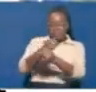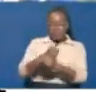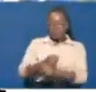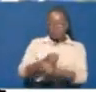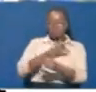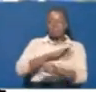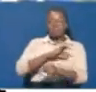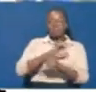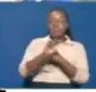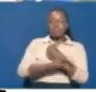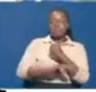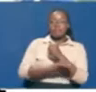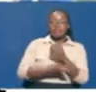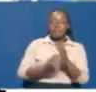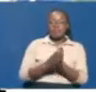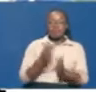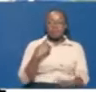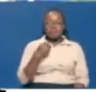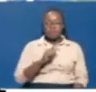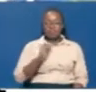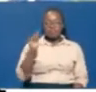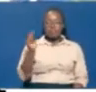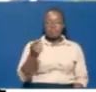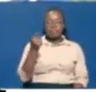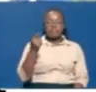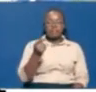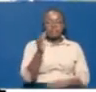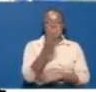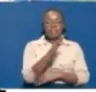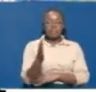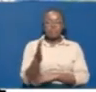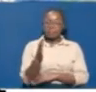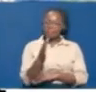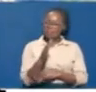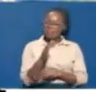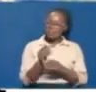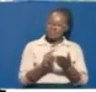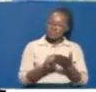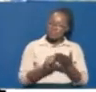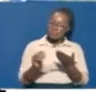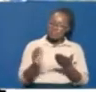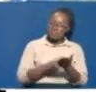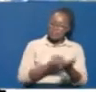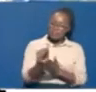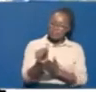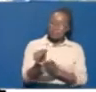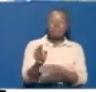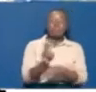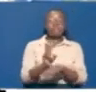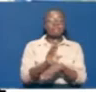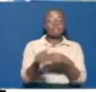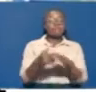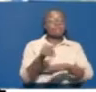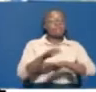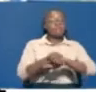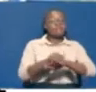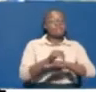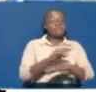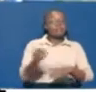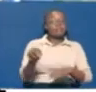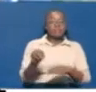hii. Recently Kenya forests have actually been depleted with all the value which are attached actually to the